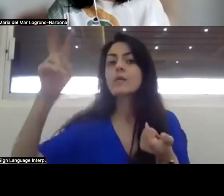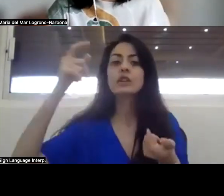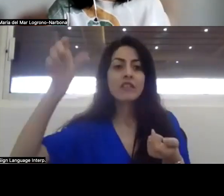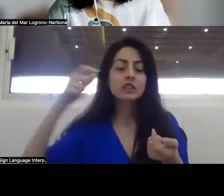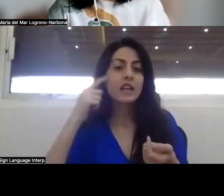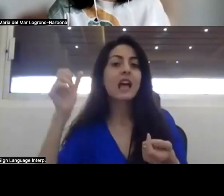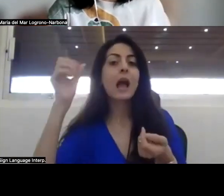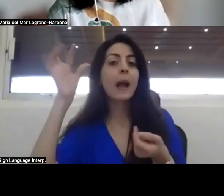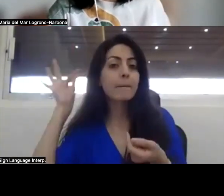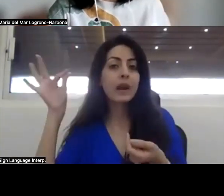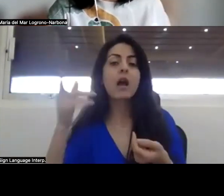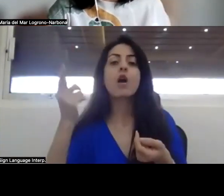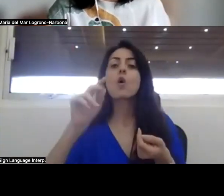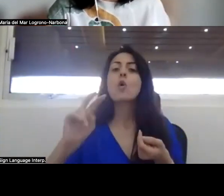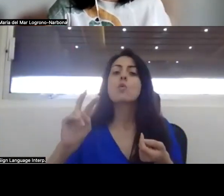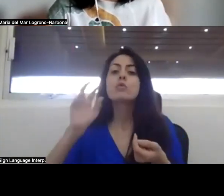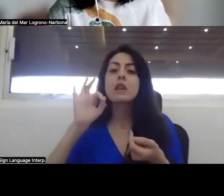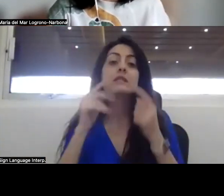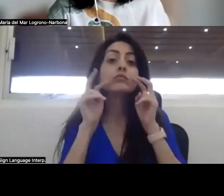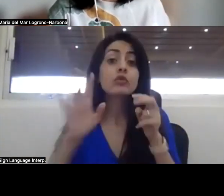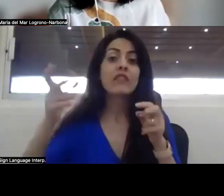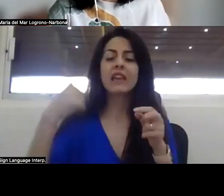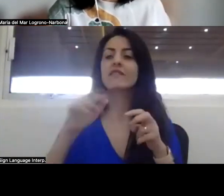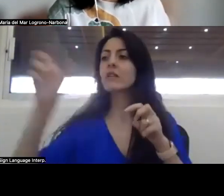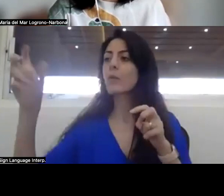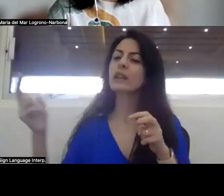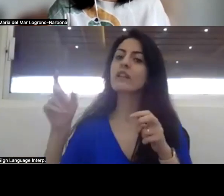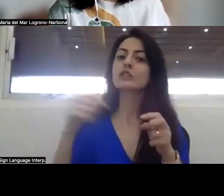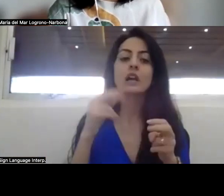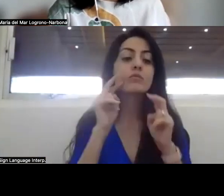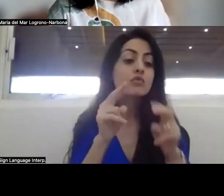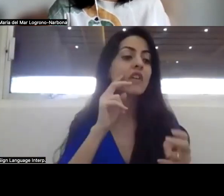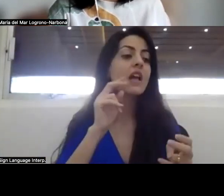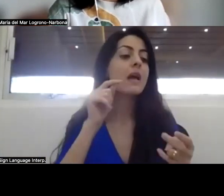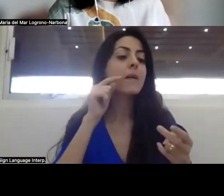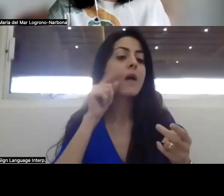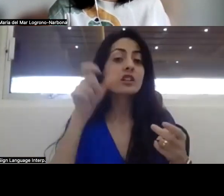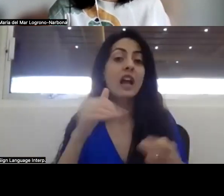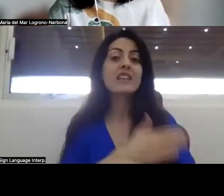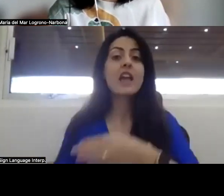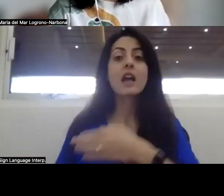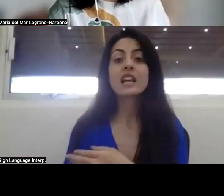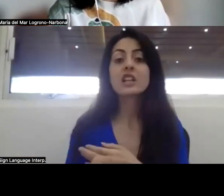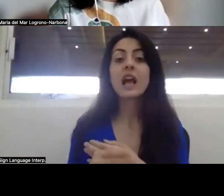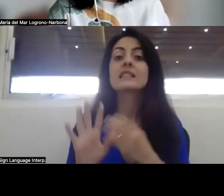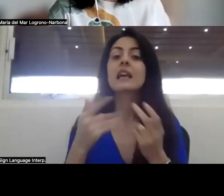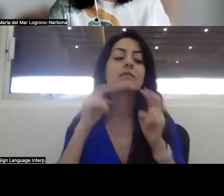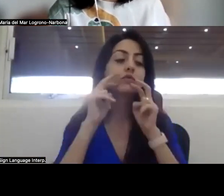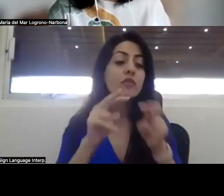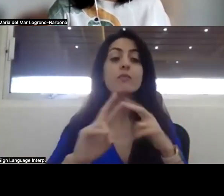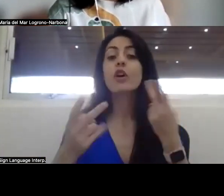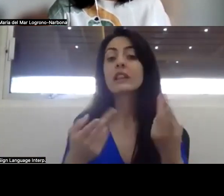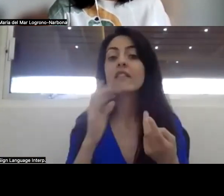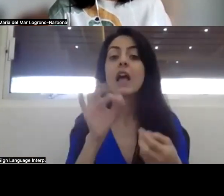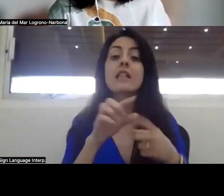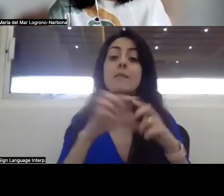and shifted away from what was perceived as, let's say, from the initial resistance as something which was perceived as charity